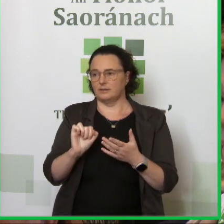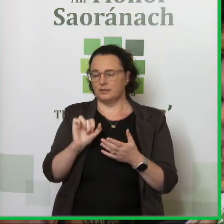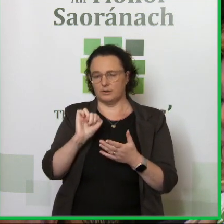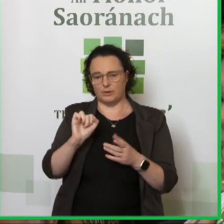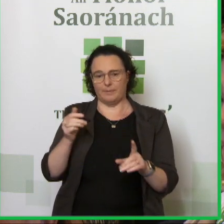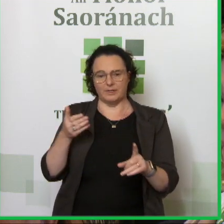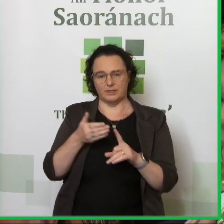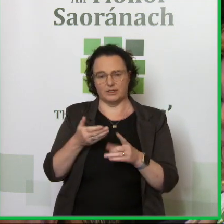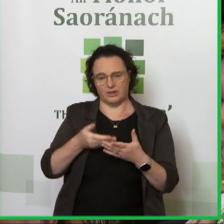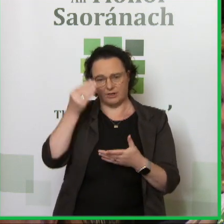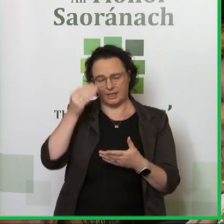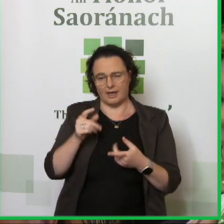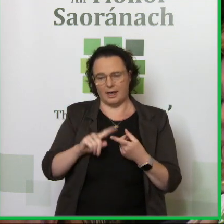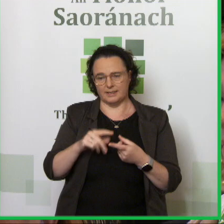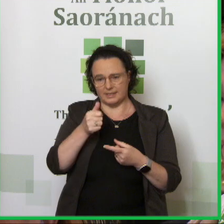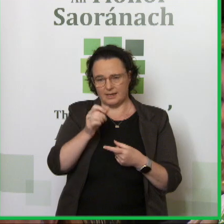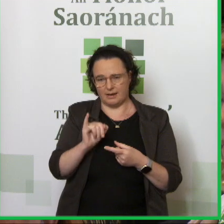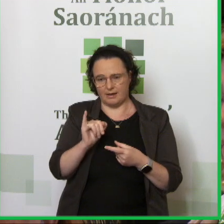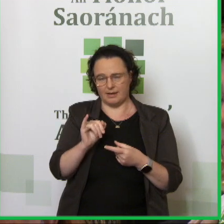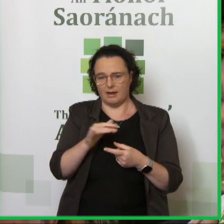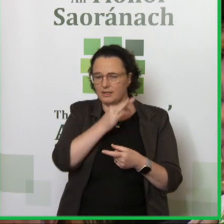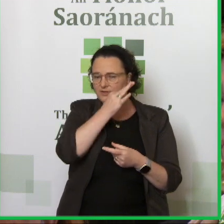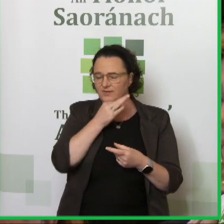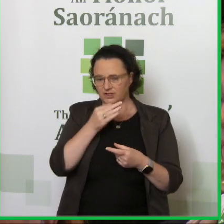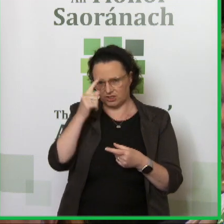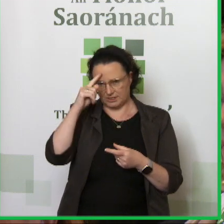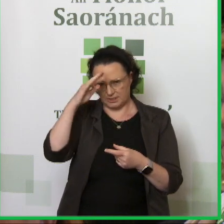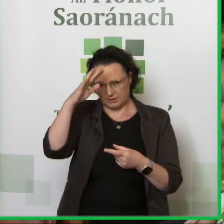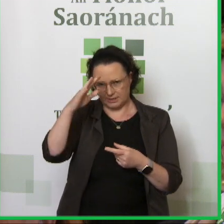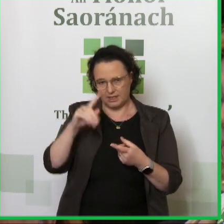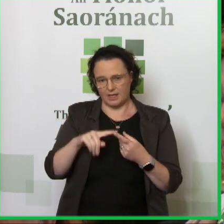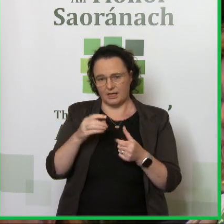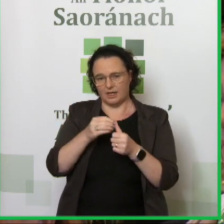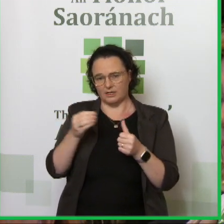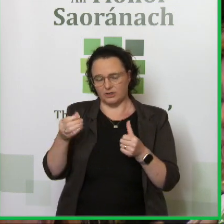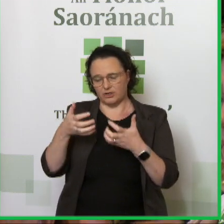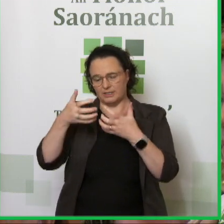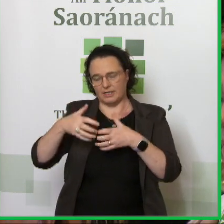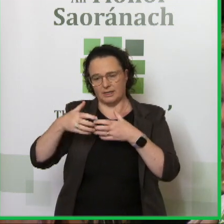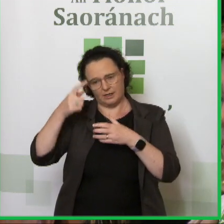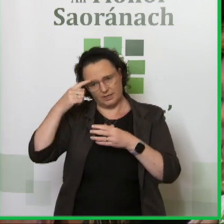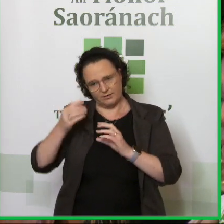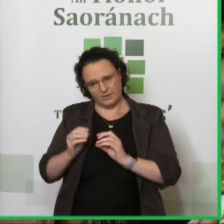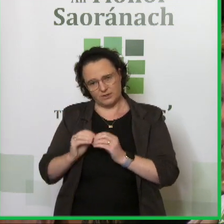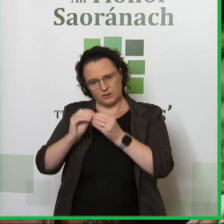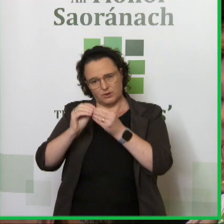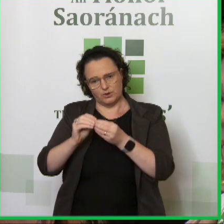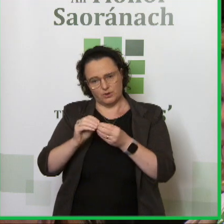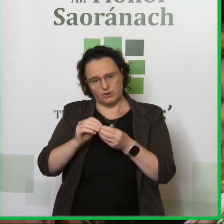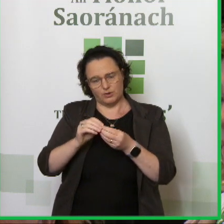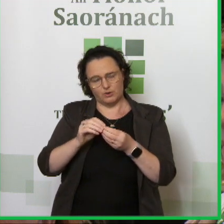and artificial intelligence and other technological innovation to validate